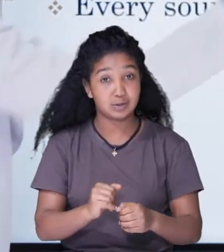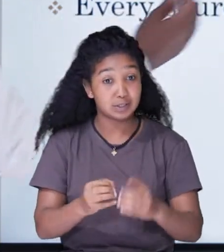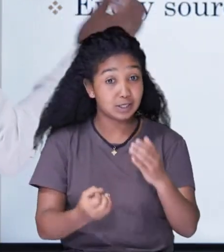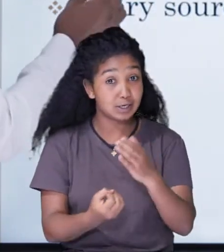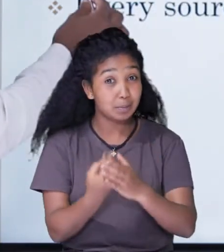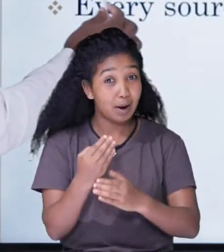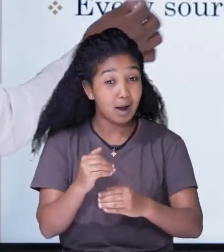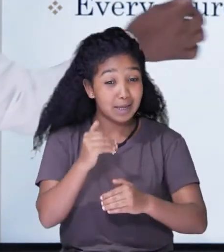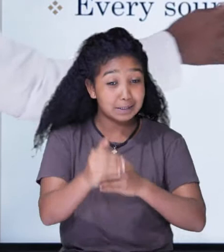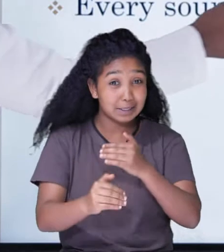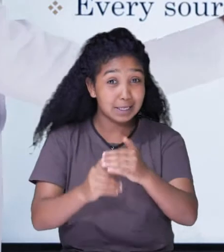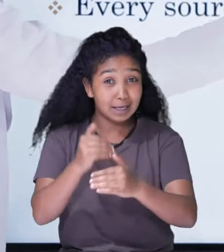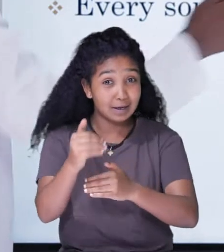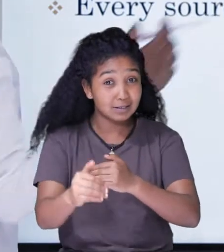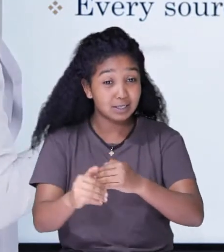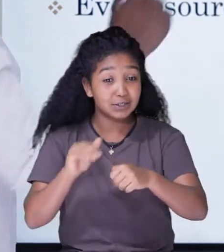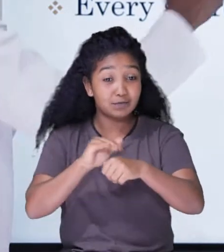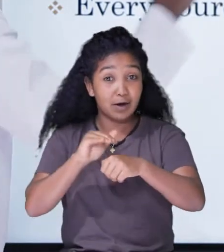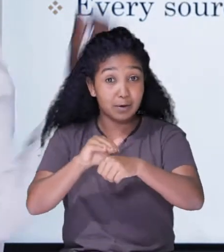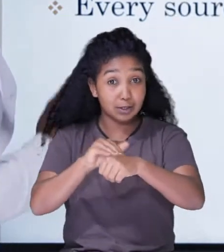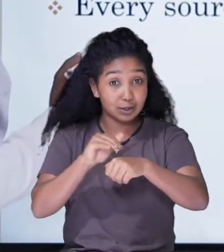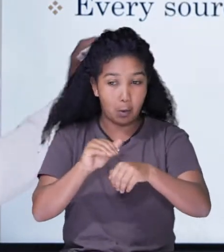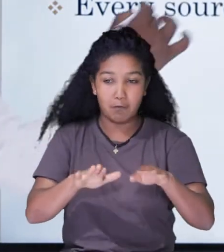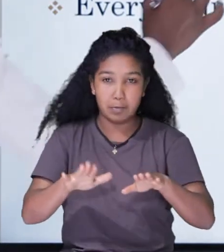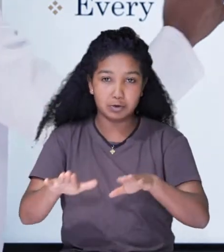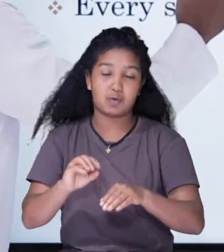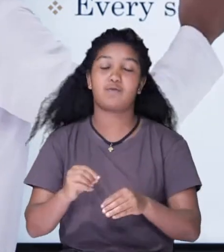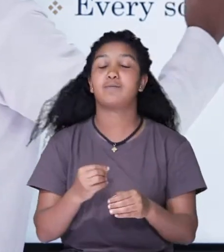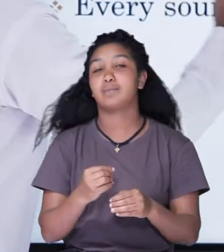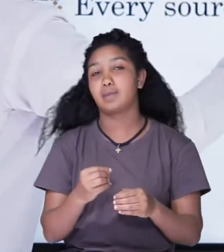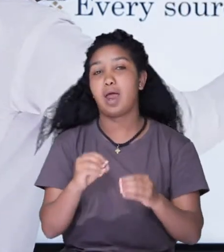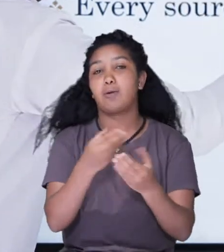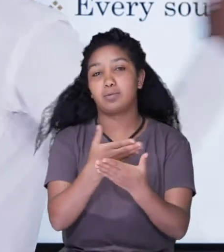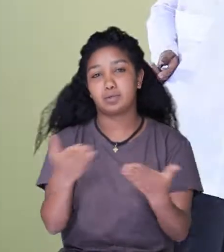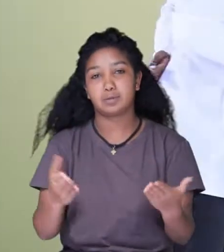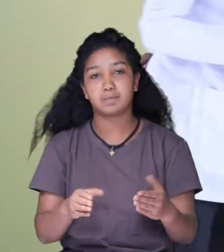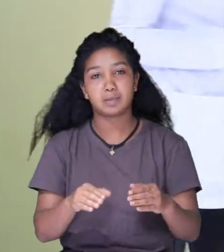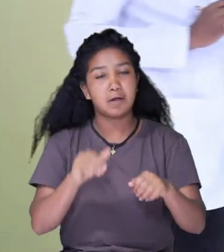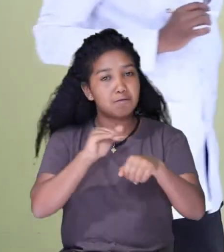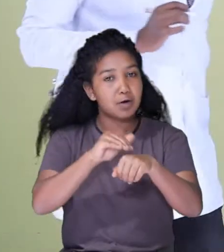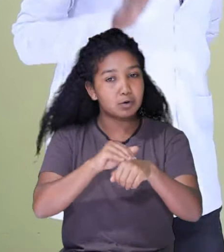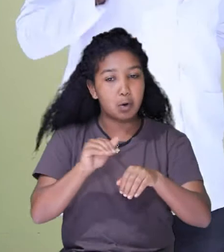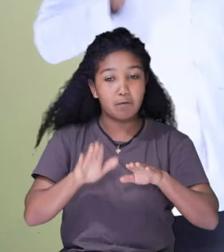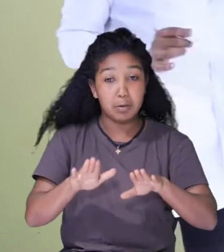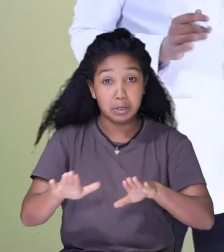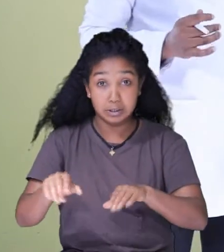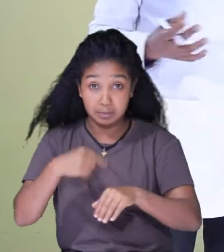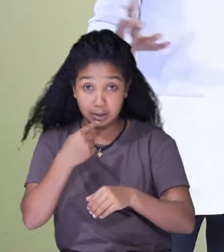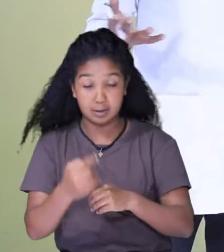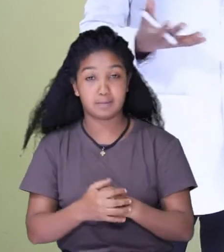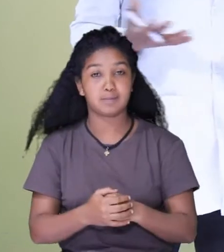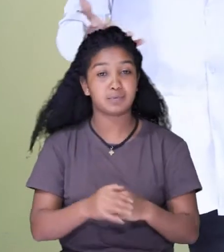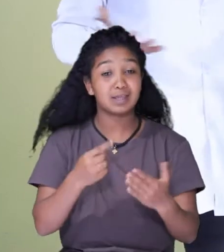generated by a serious vibration of an object. Vibration means, when you say